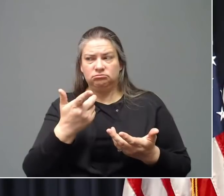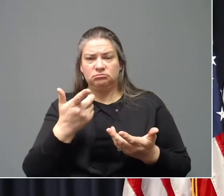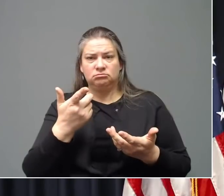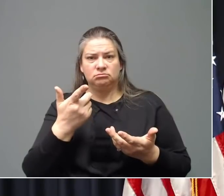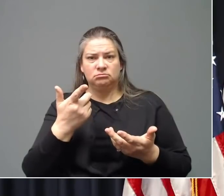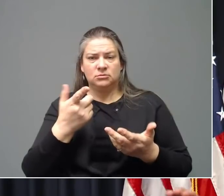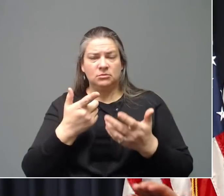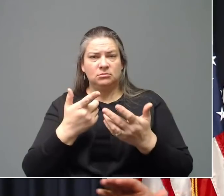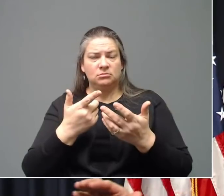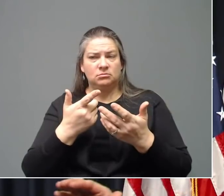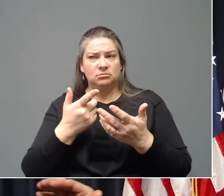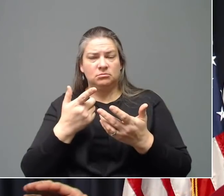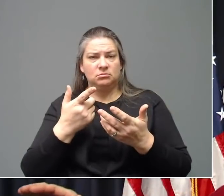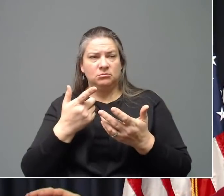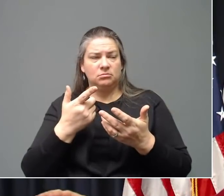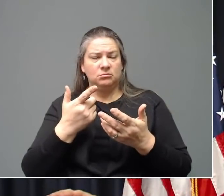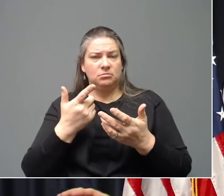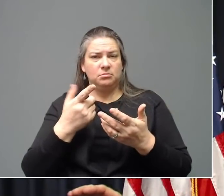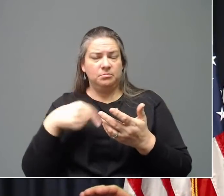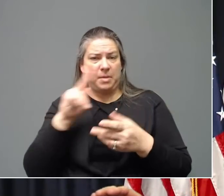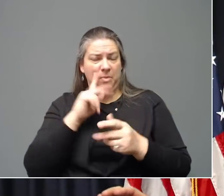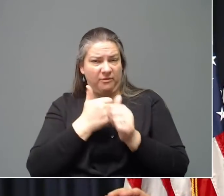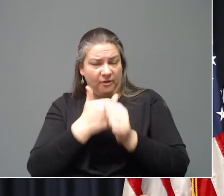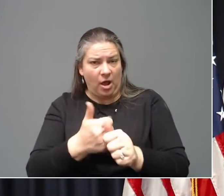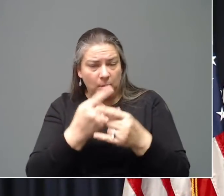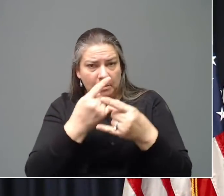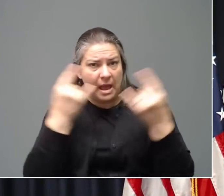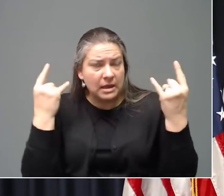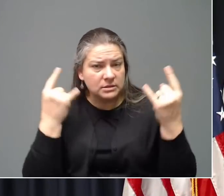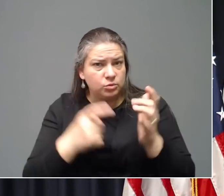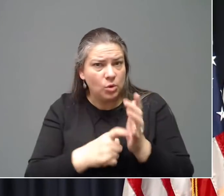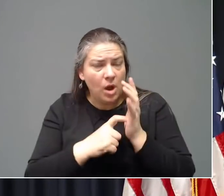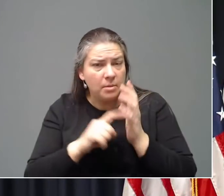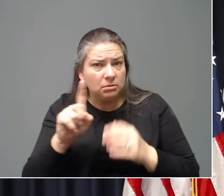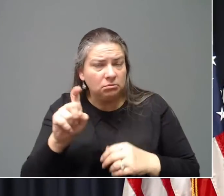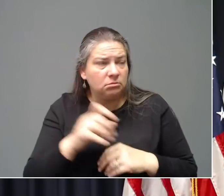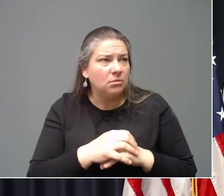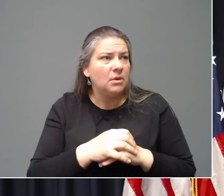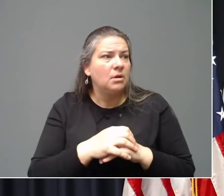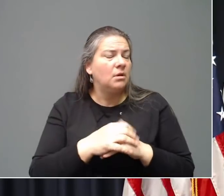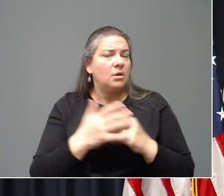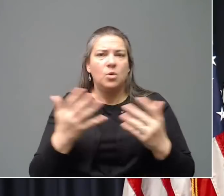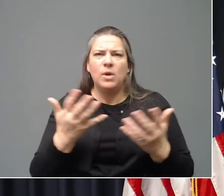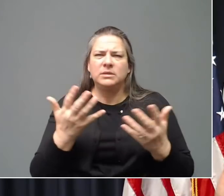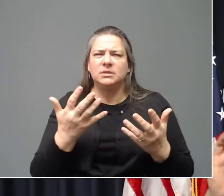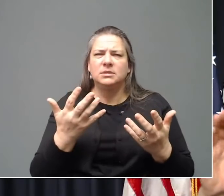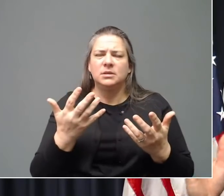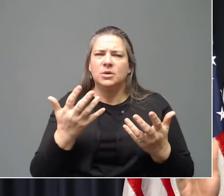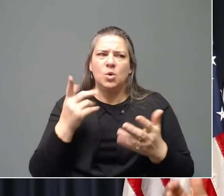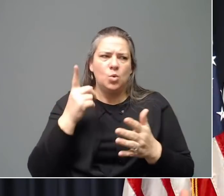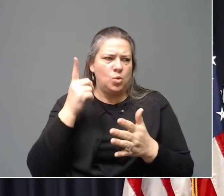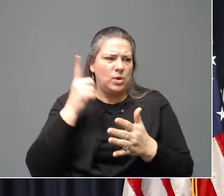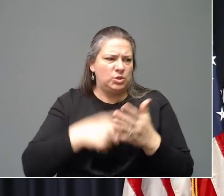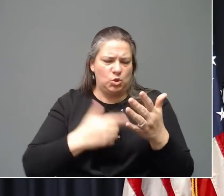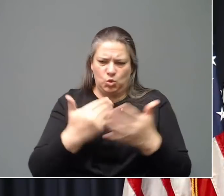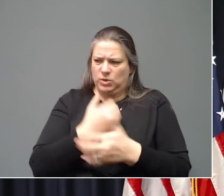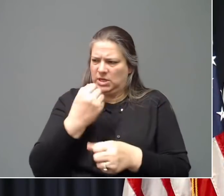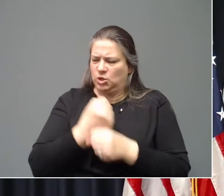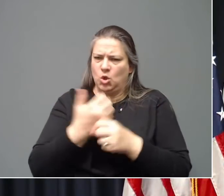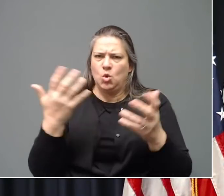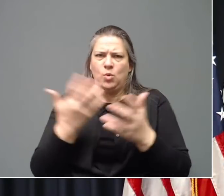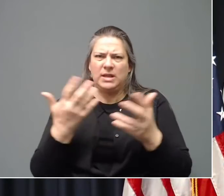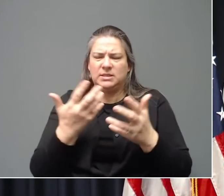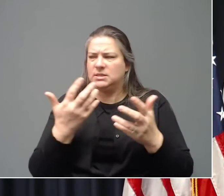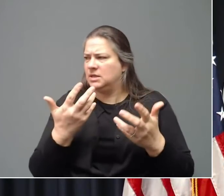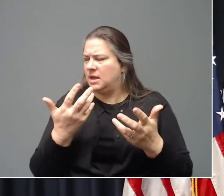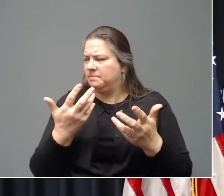And so I think we need a little time in the coming days to see what New Year's does, and again whether